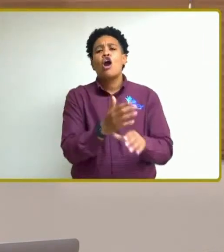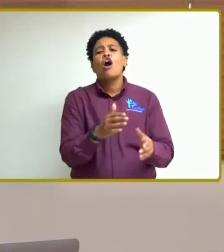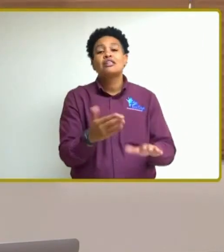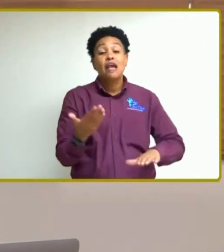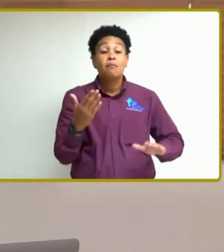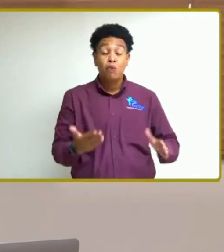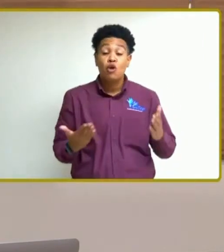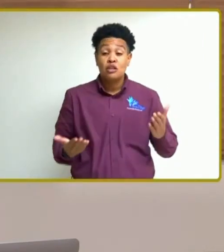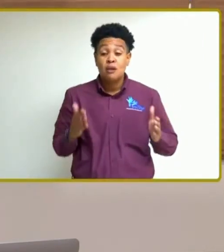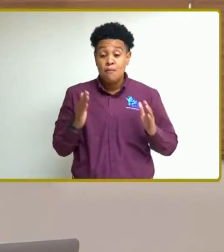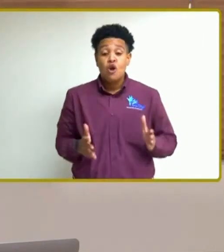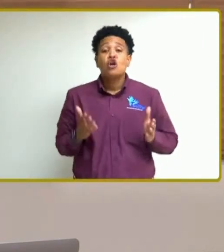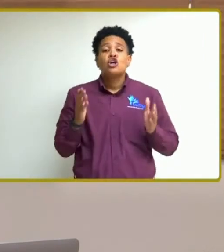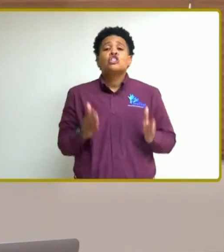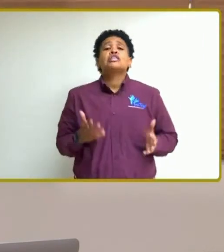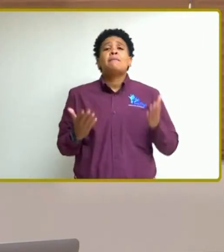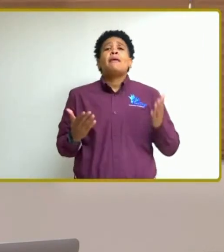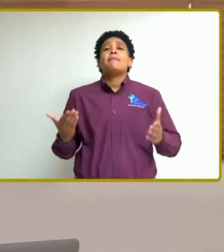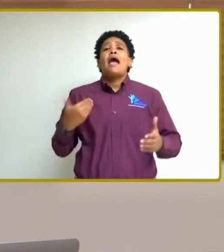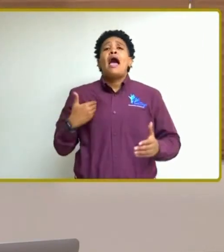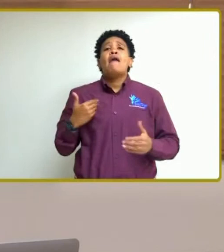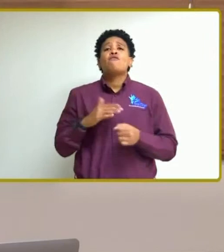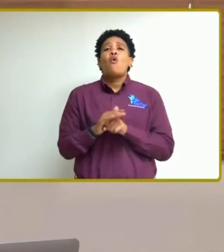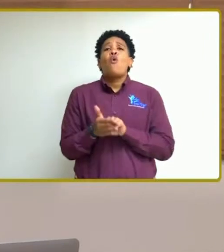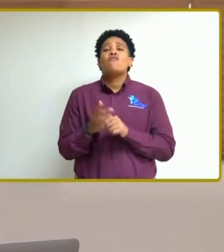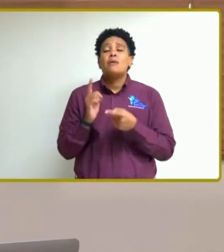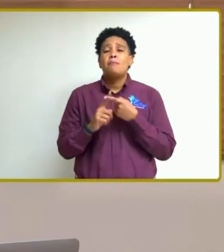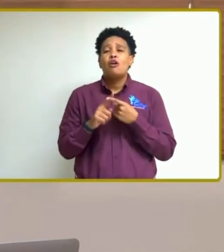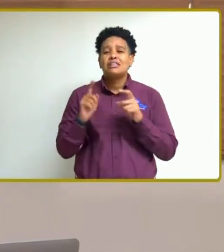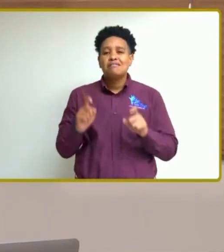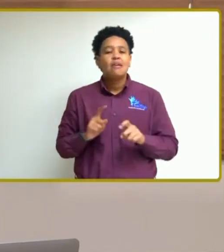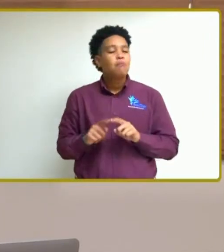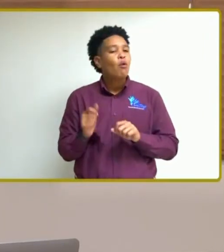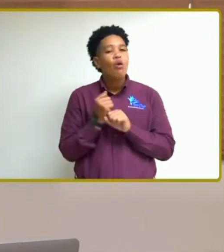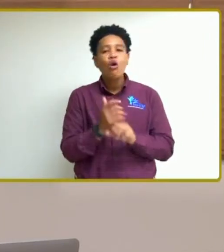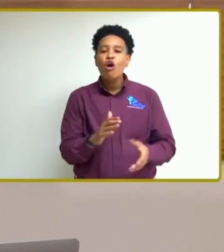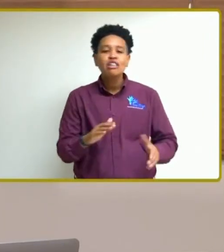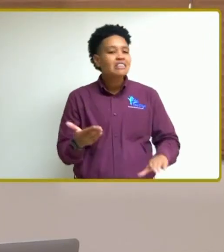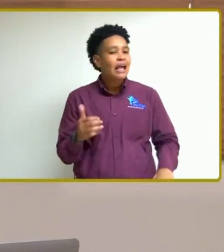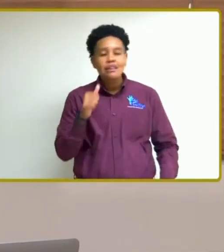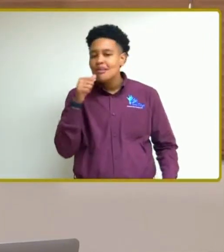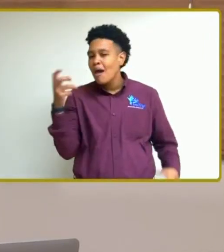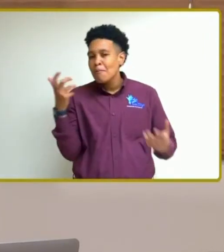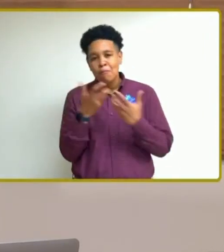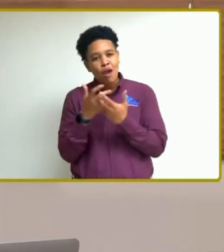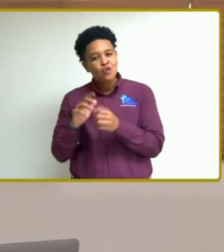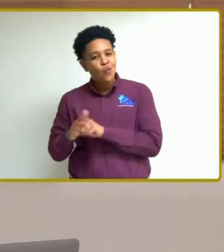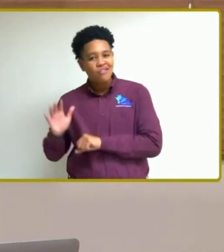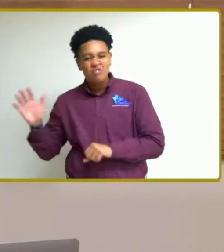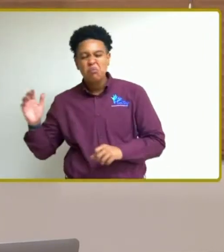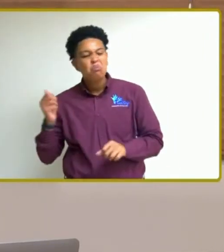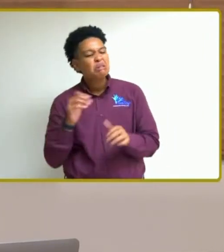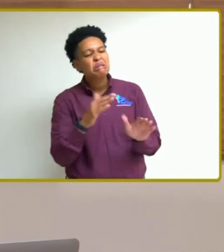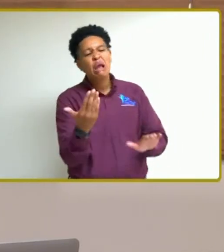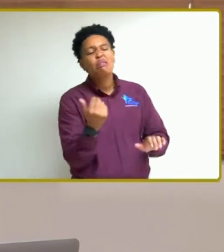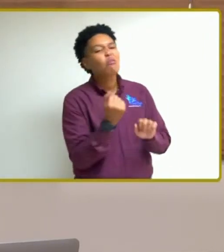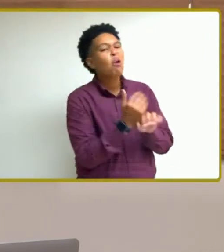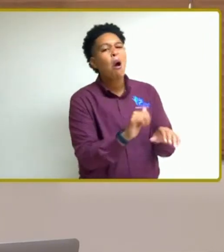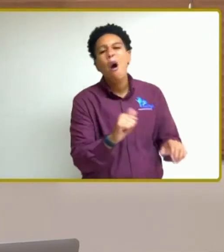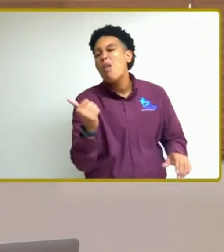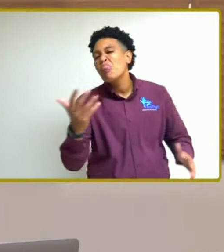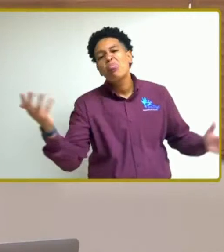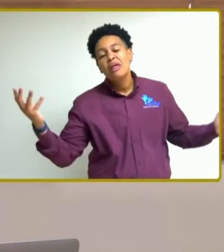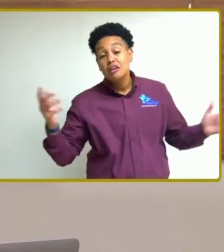COVID, but have a COVID positive test, but the cause of death is not COVID. So sometimes that